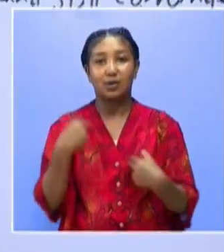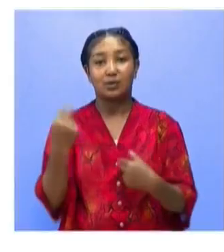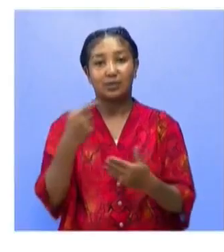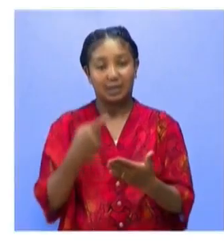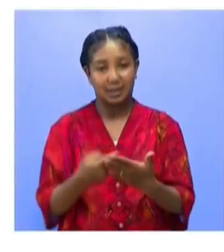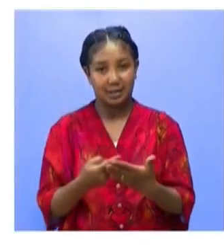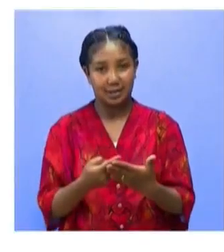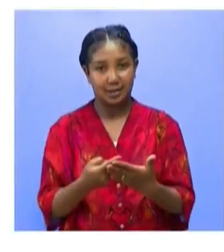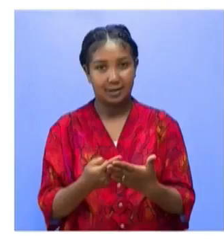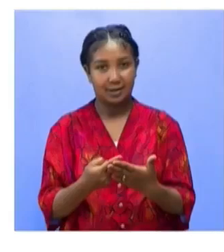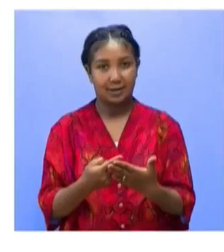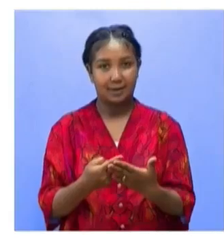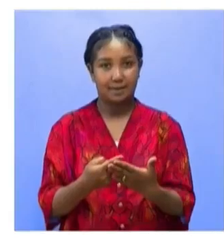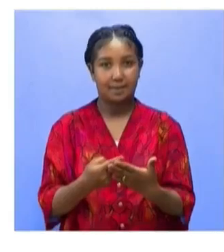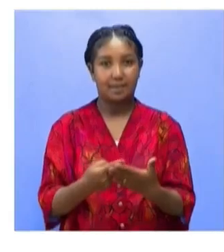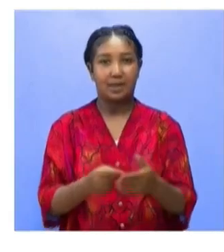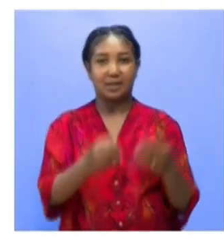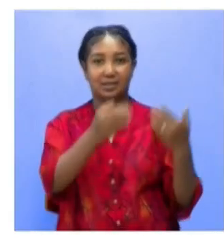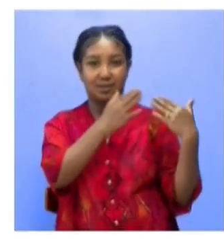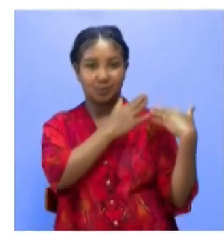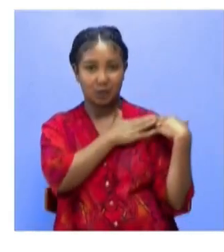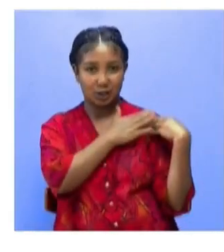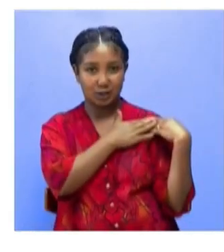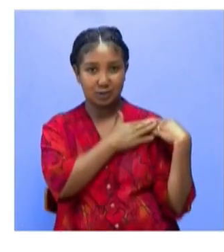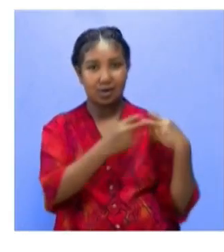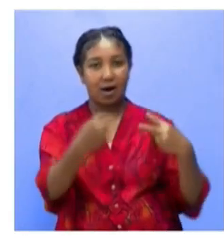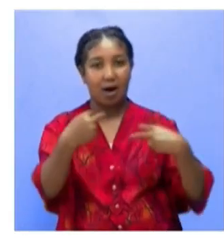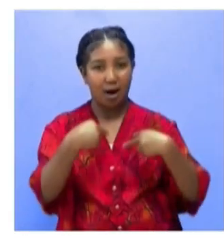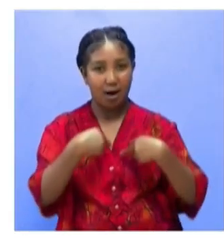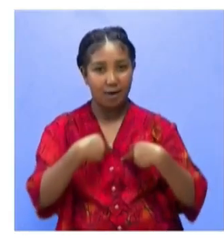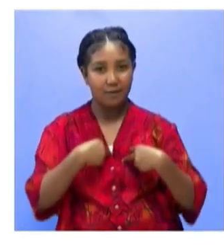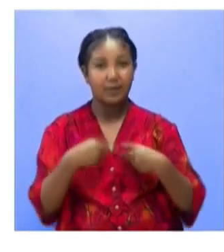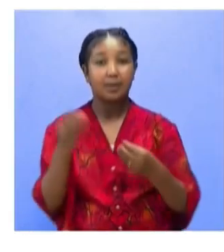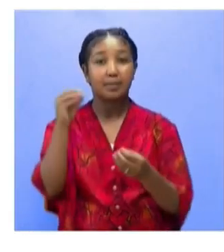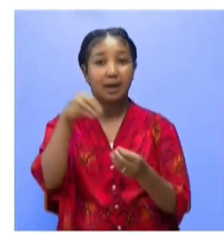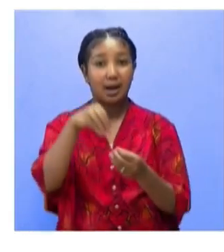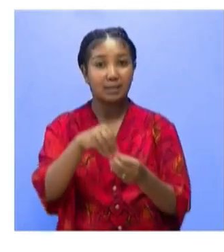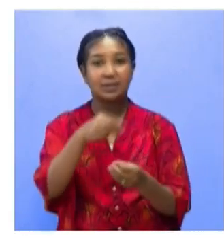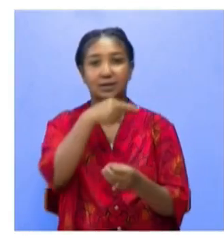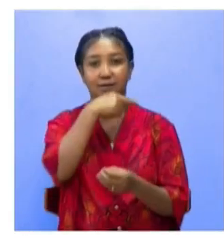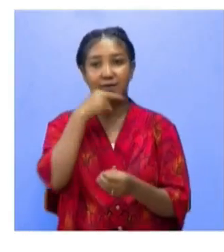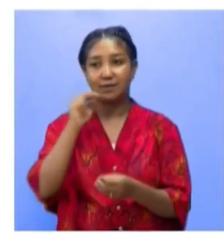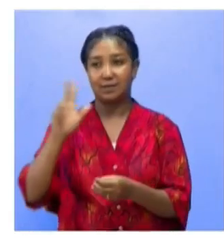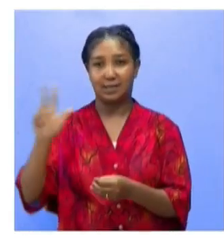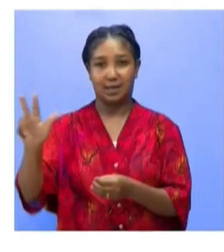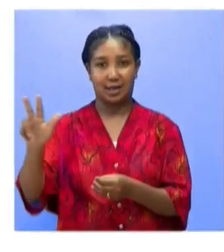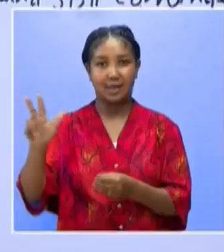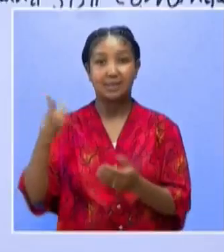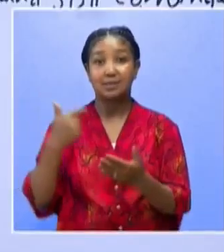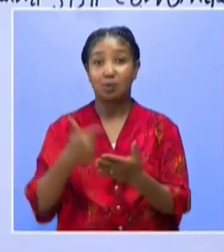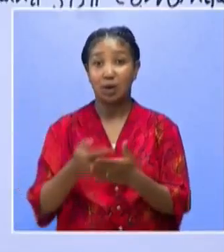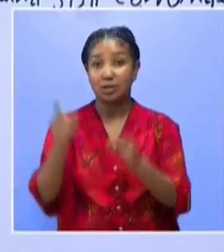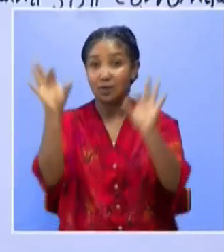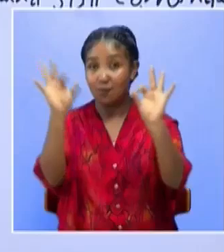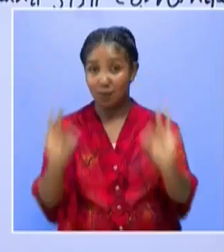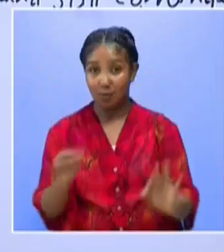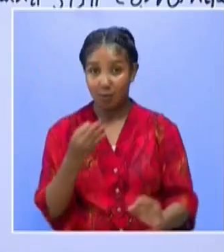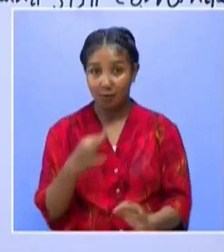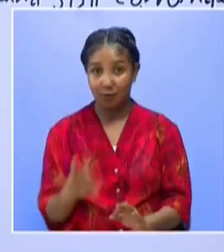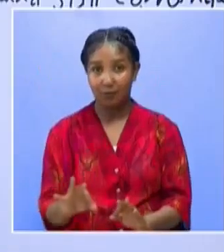here subject, have, plus verb 3. This one the form of